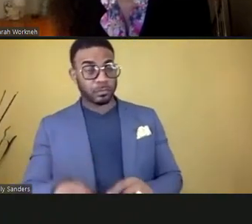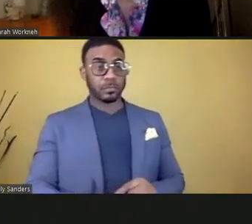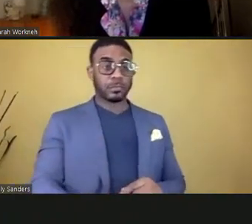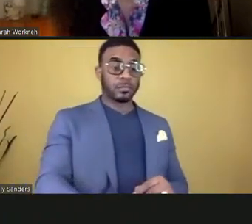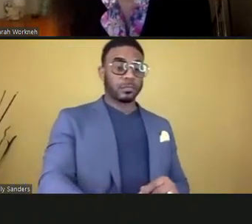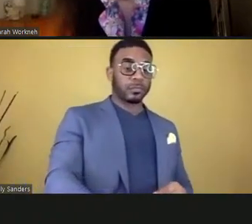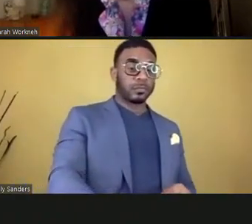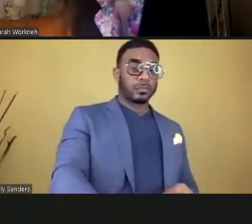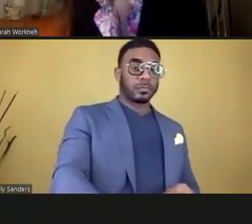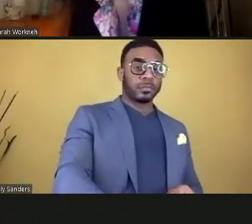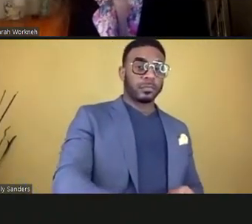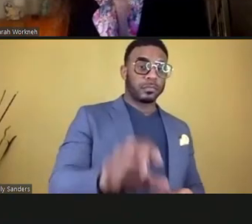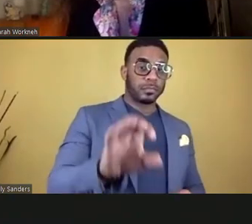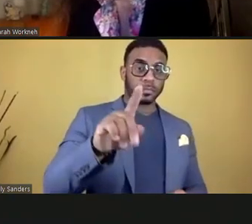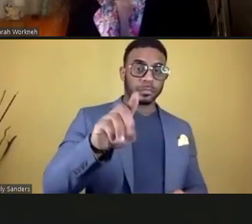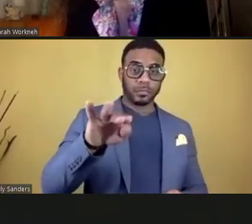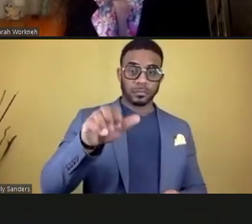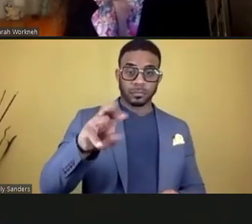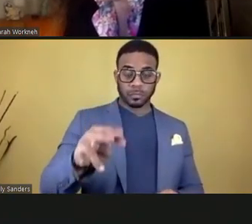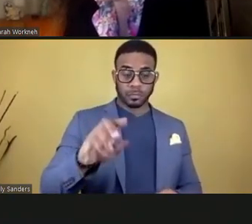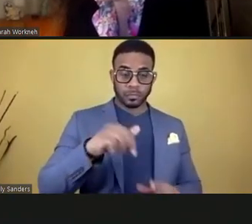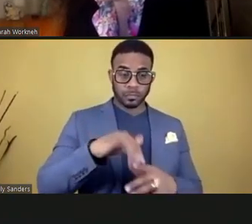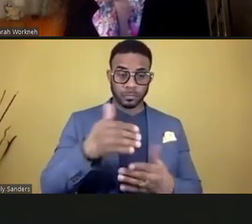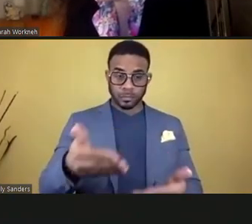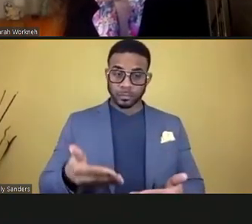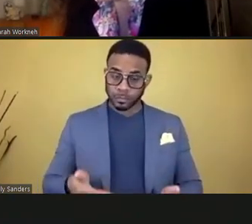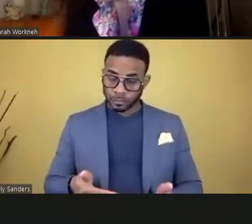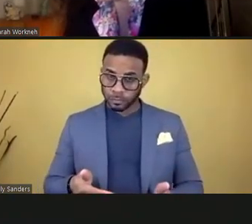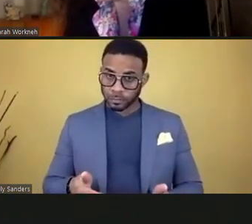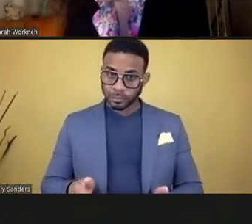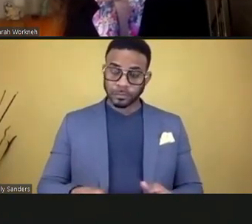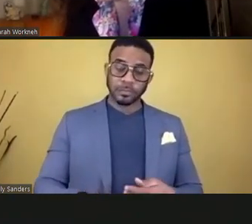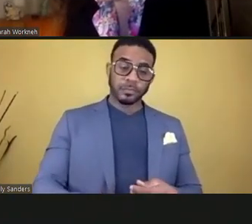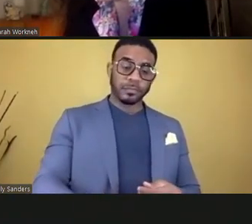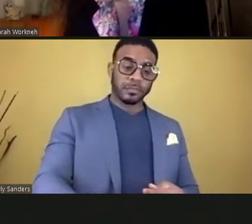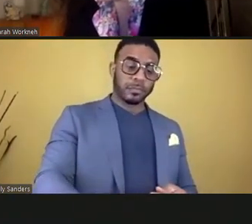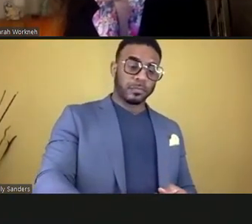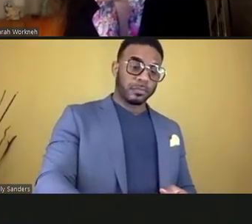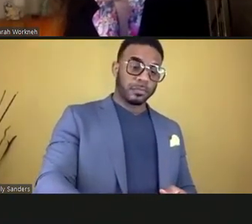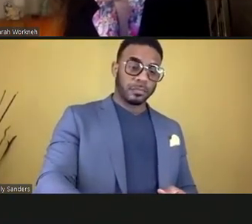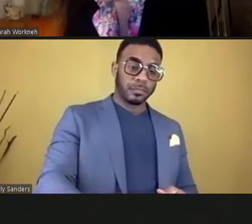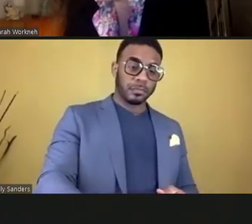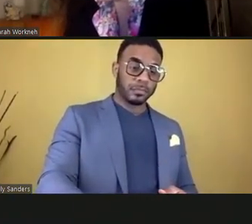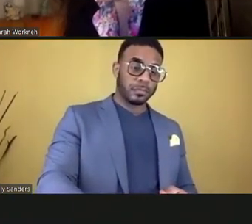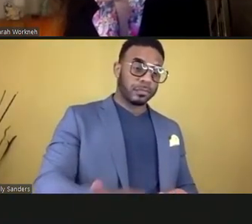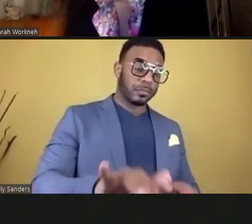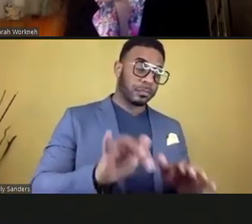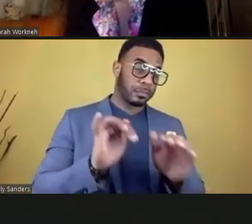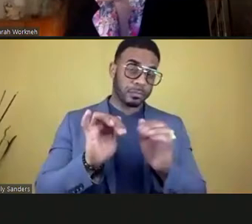also colorism in that invitation, and how,